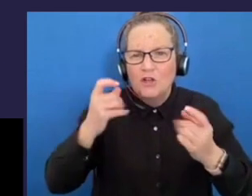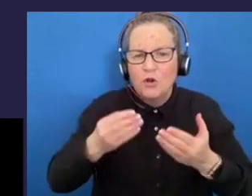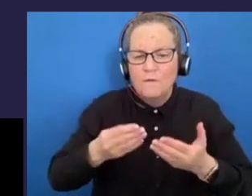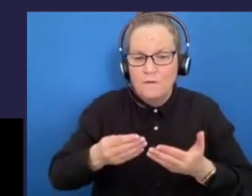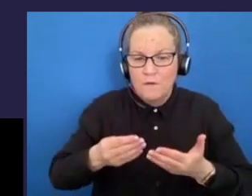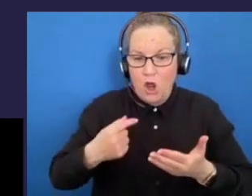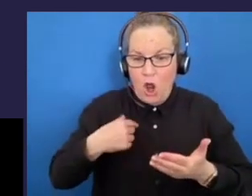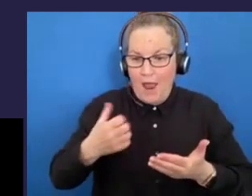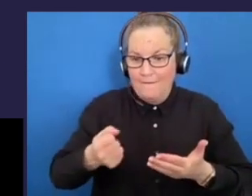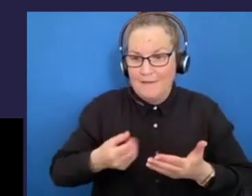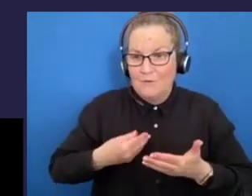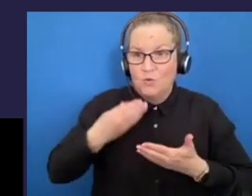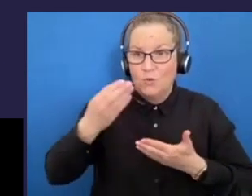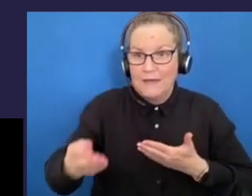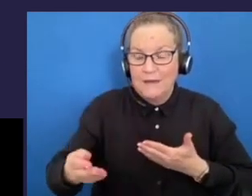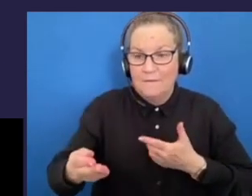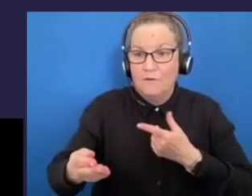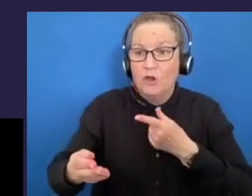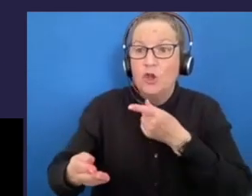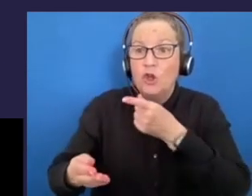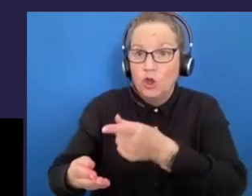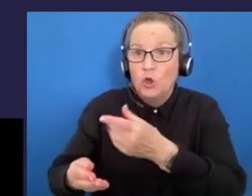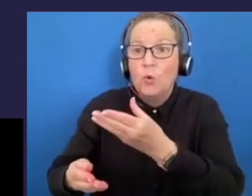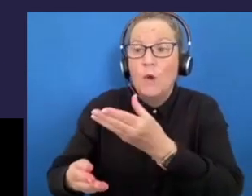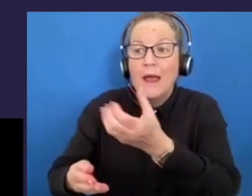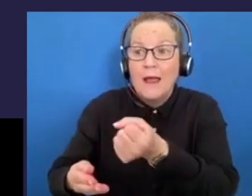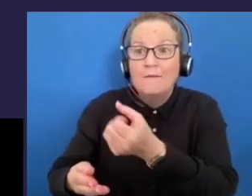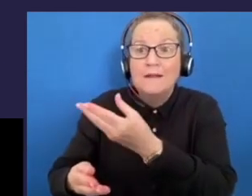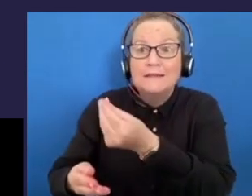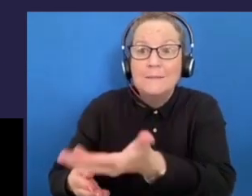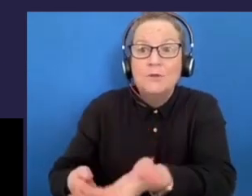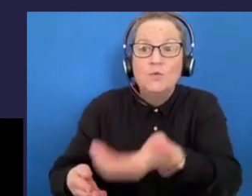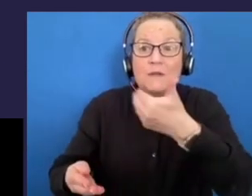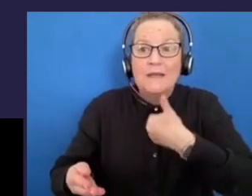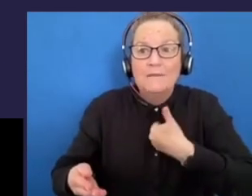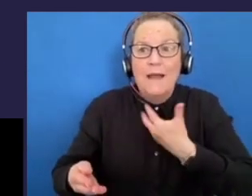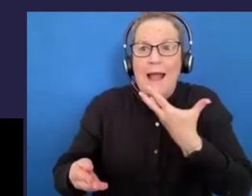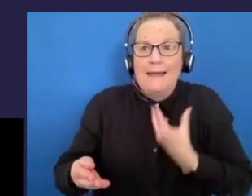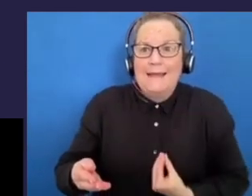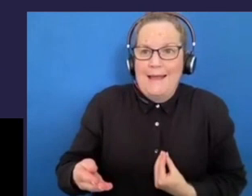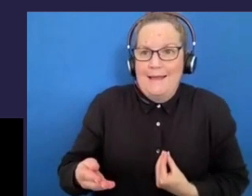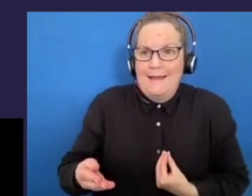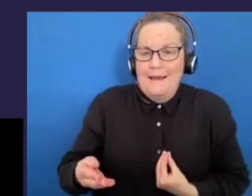have something to give and we all have something to gain. Next slide, please.